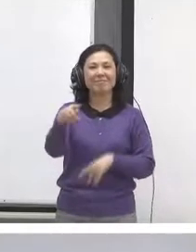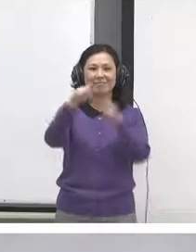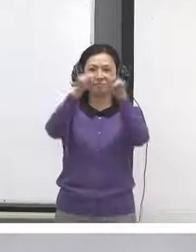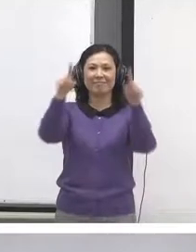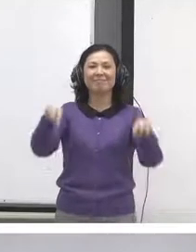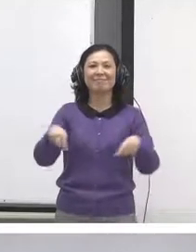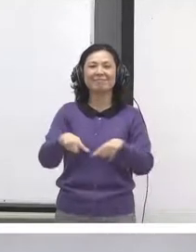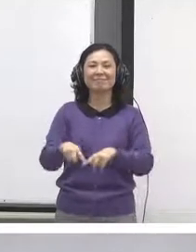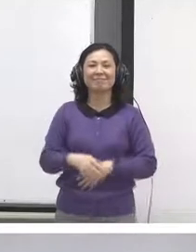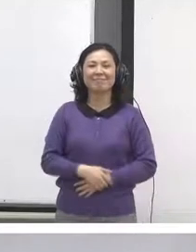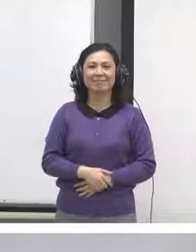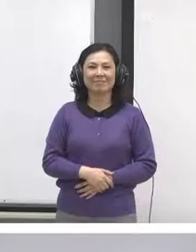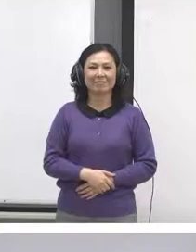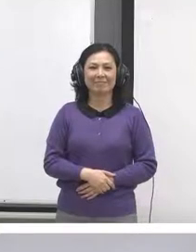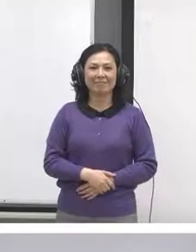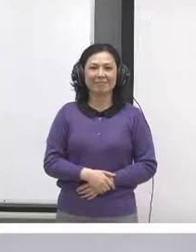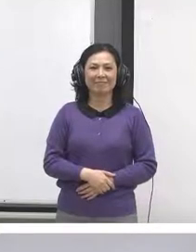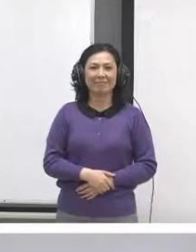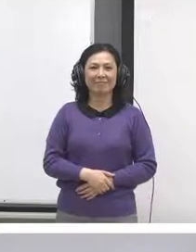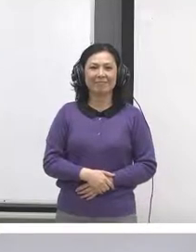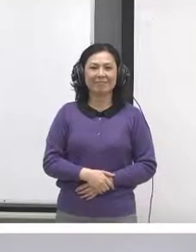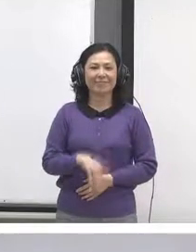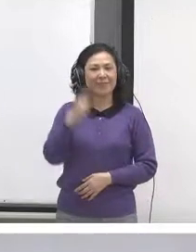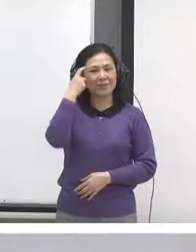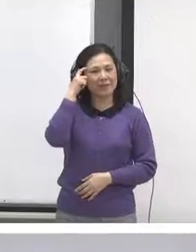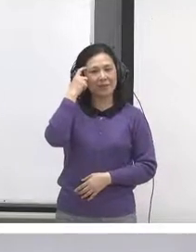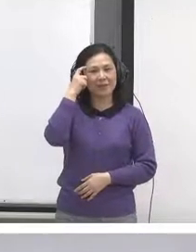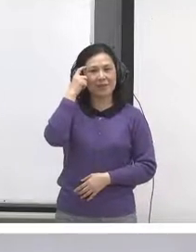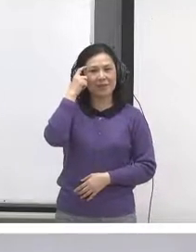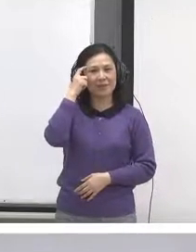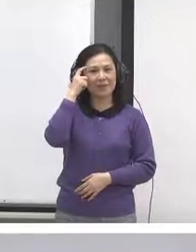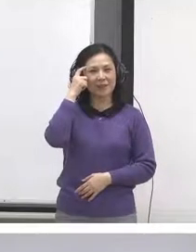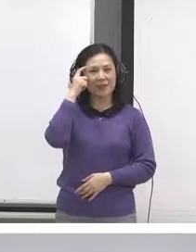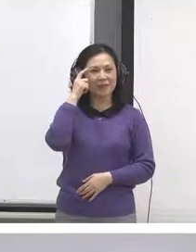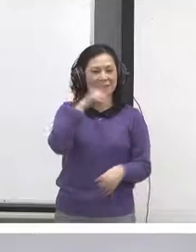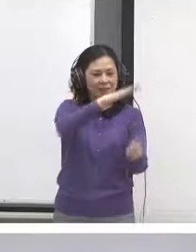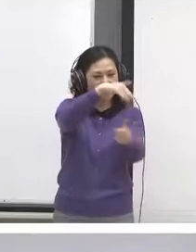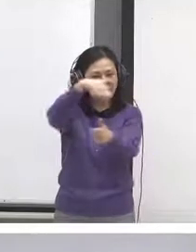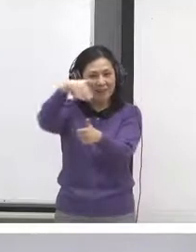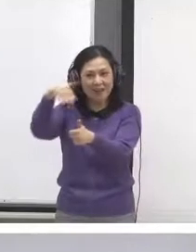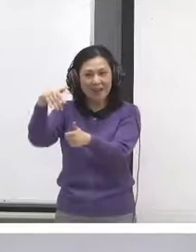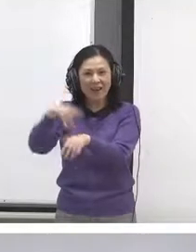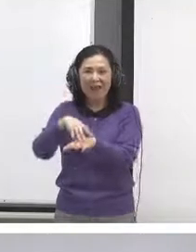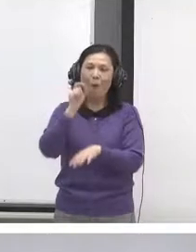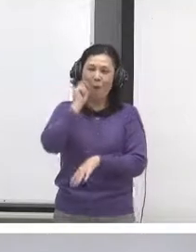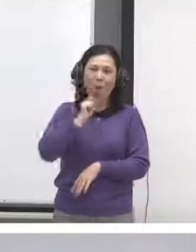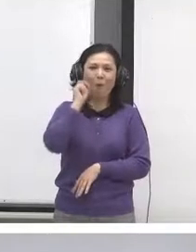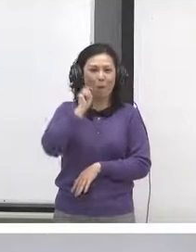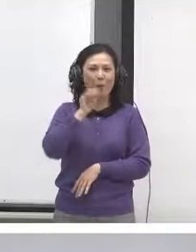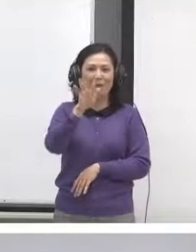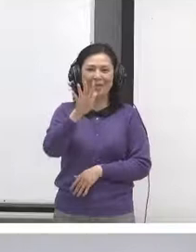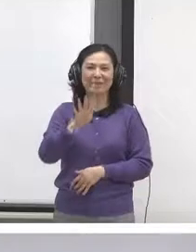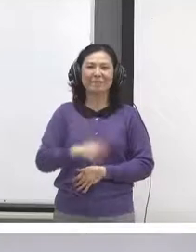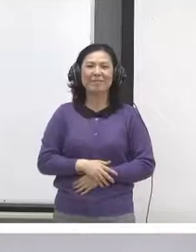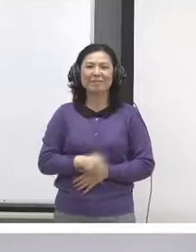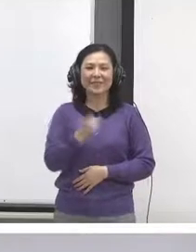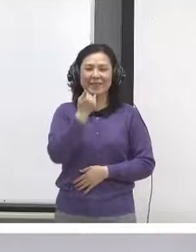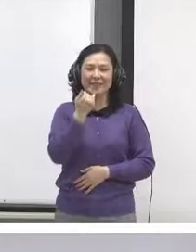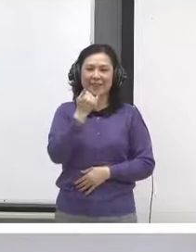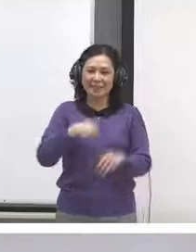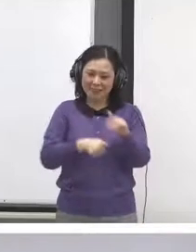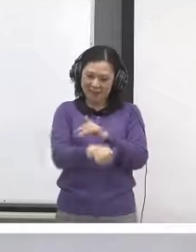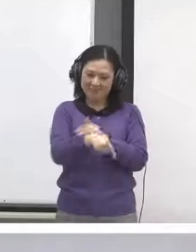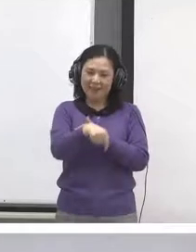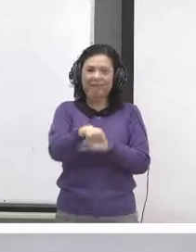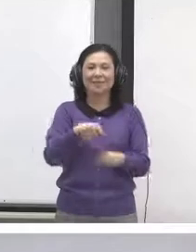So we're trying to find people who are who was interested in this idea. Then